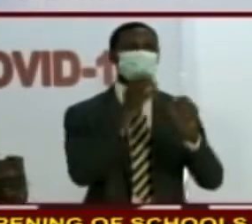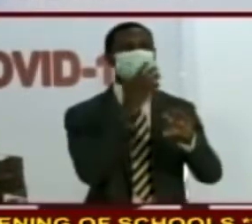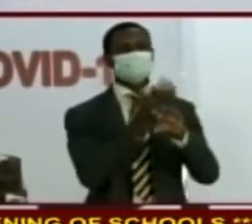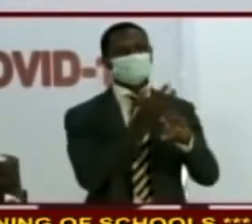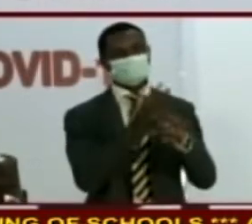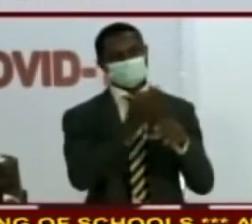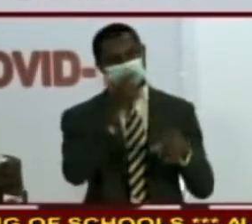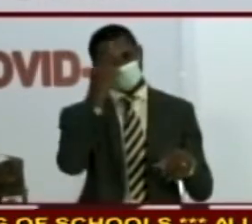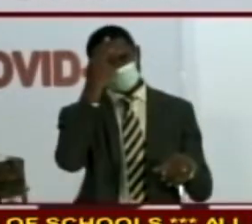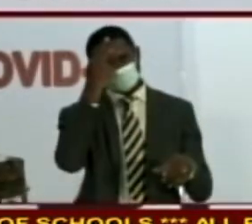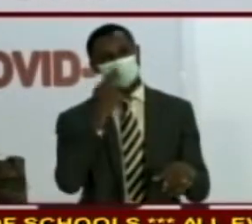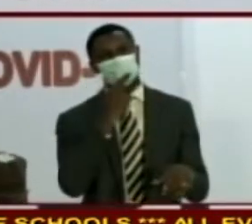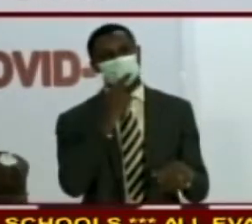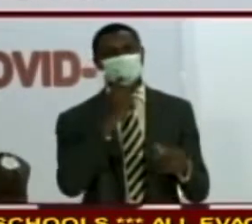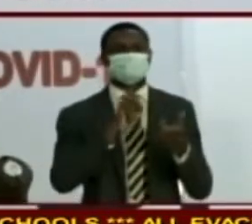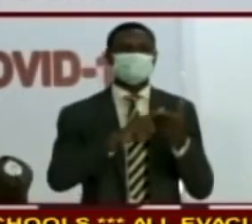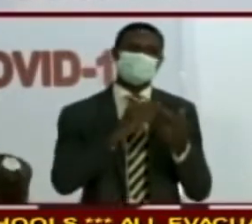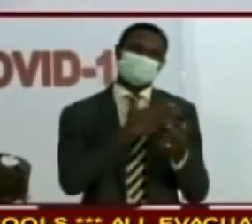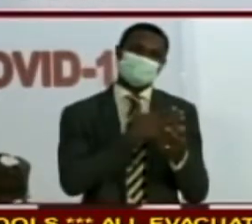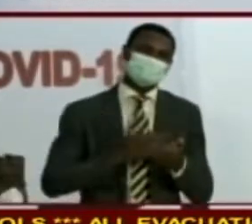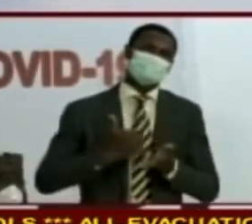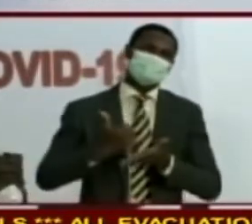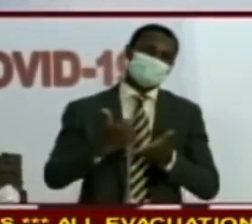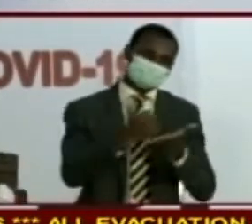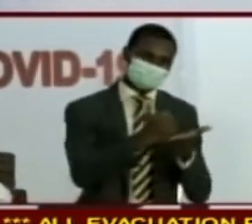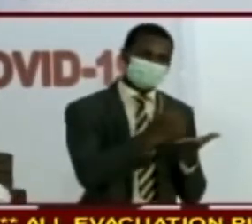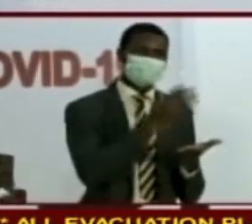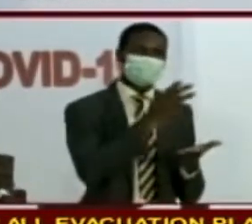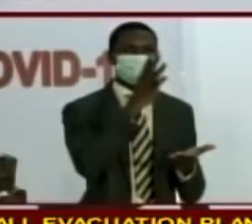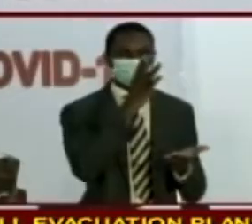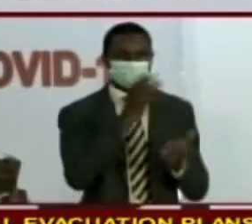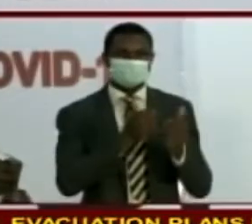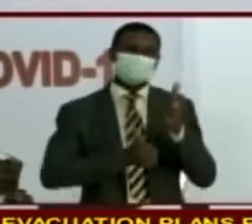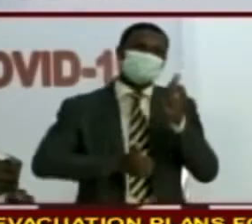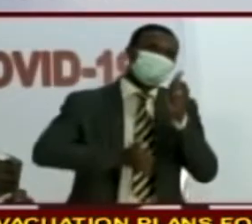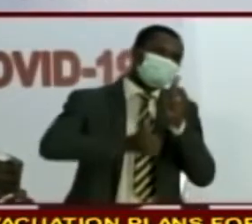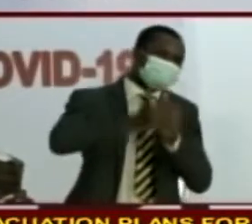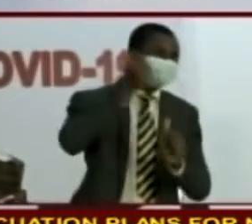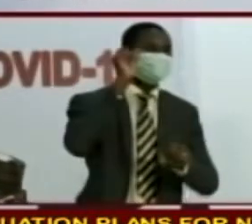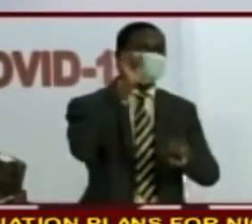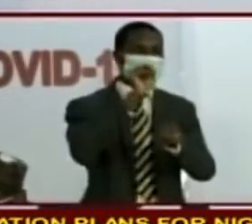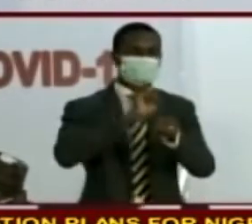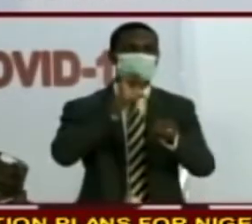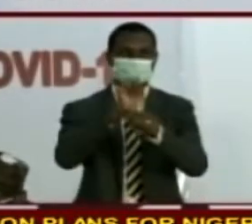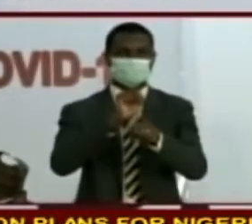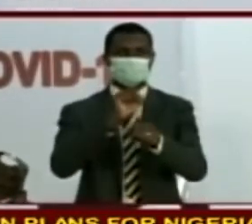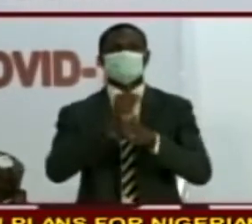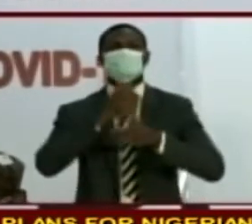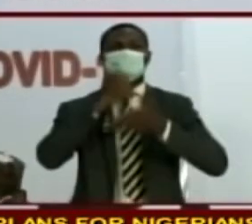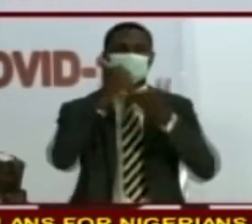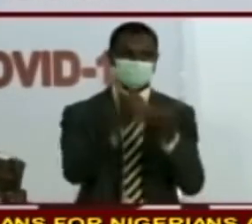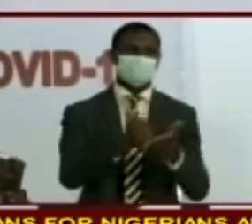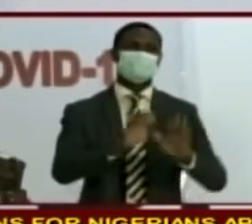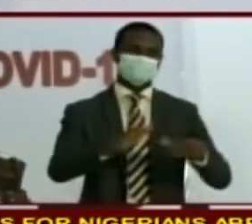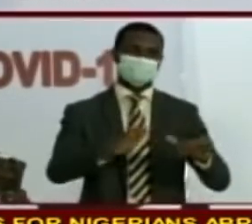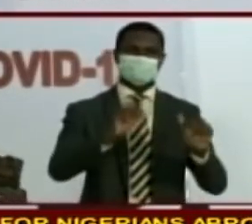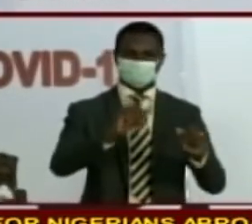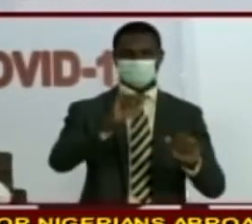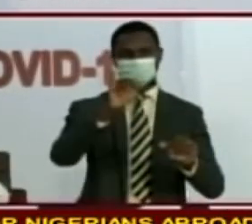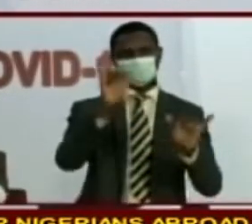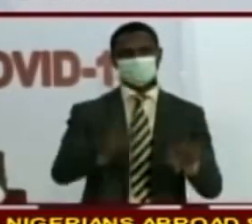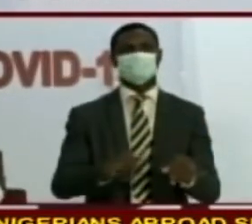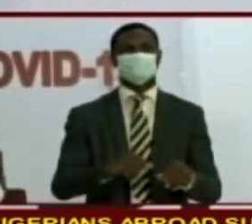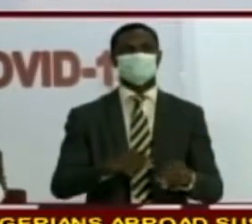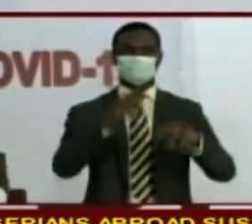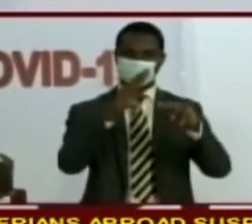are the bane of it. They are doing the most they can, just getting a child to sit still. I'm not sure if you